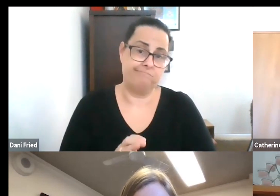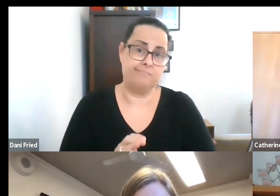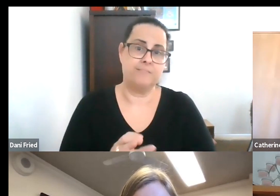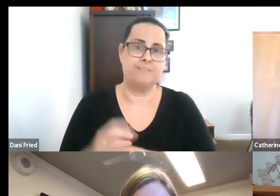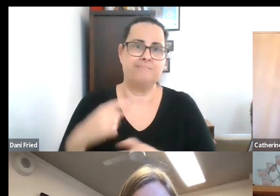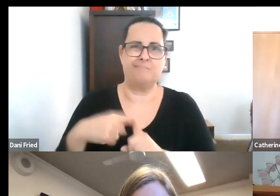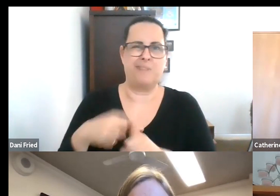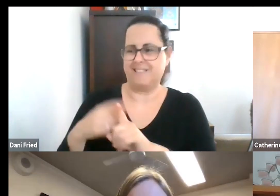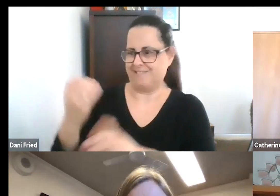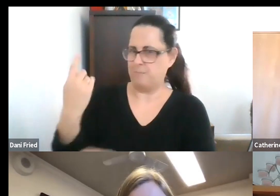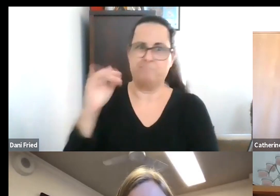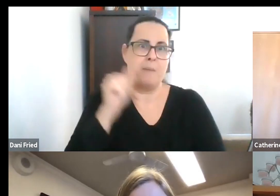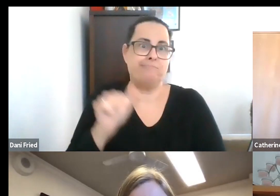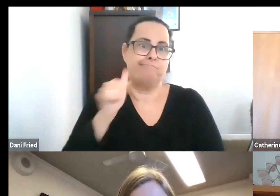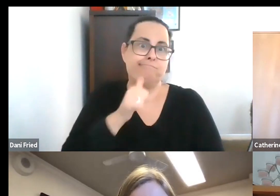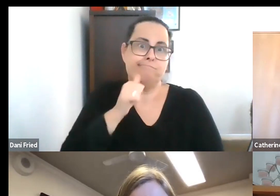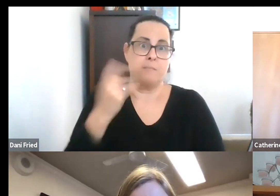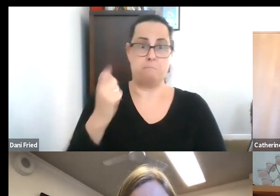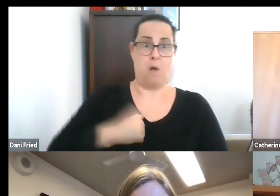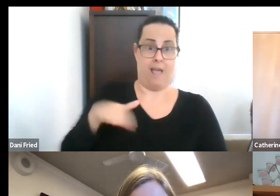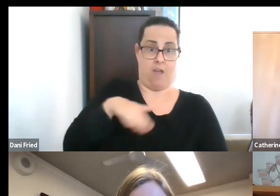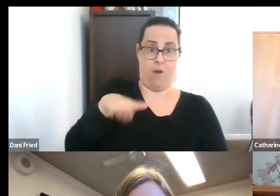one GP and